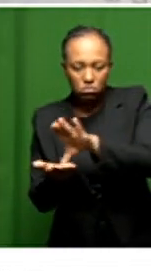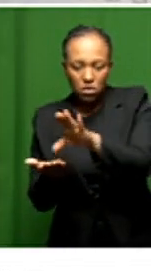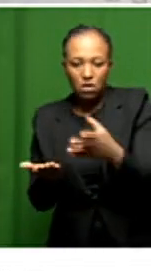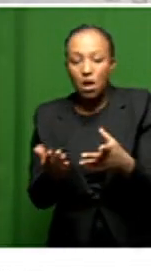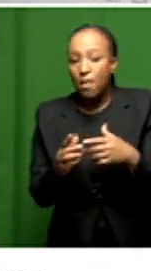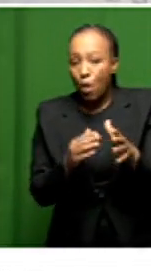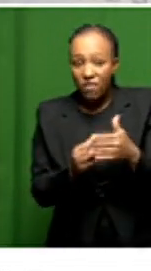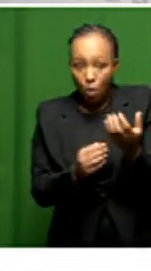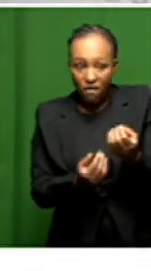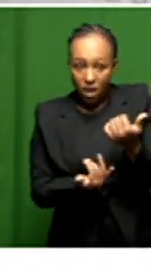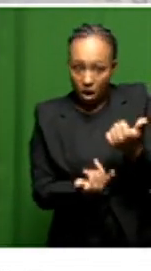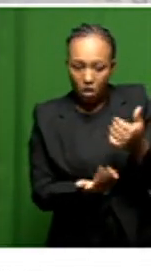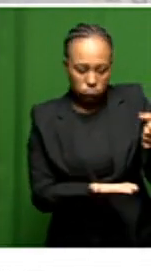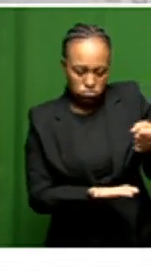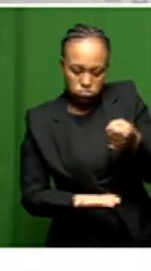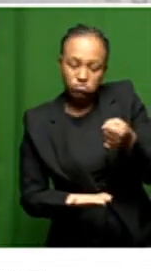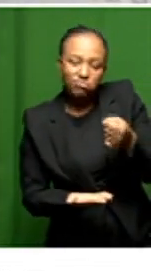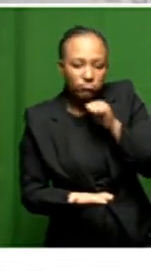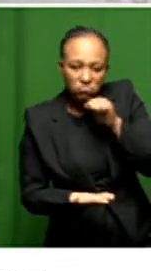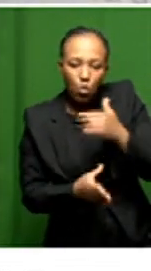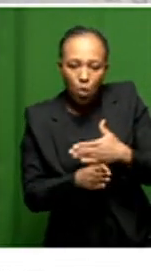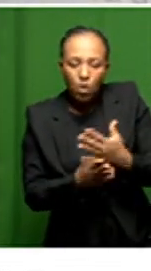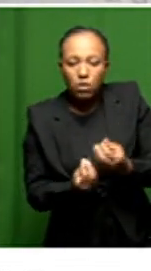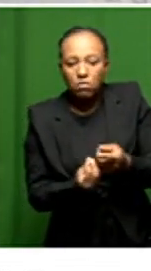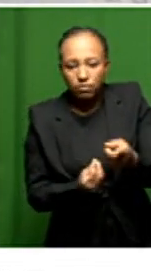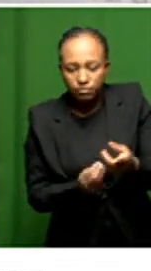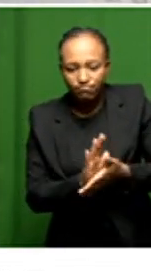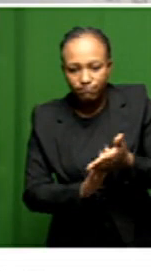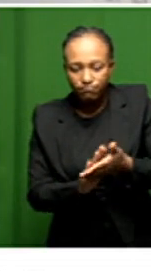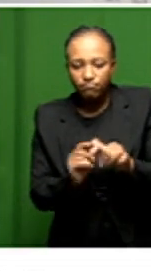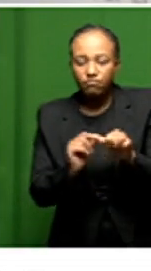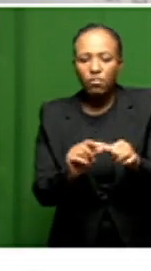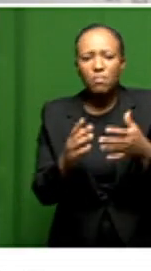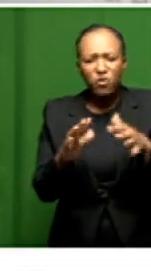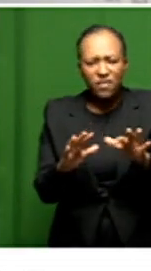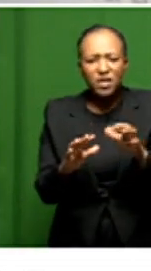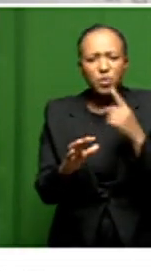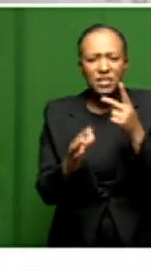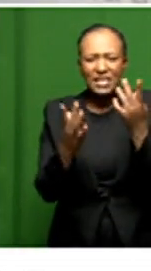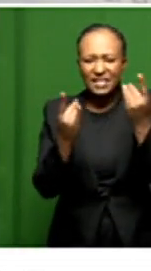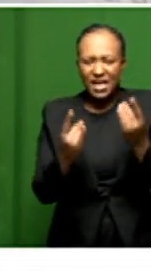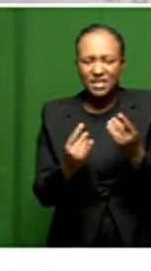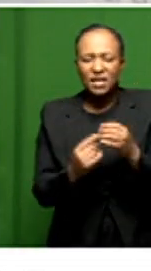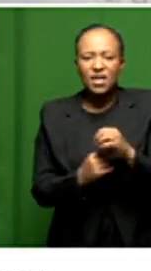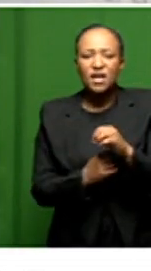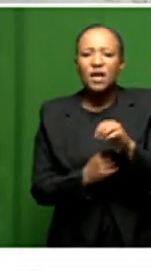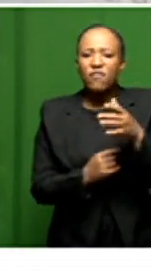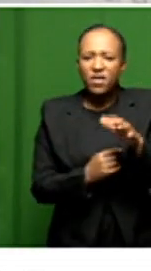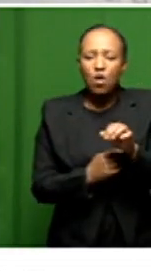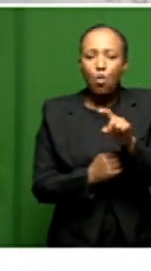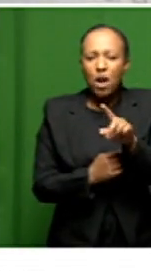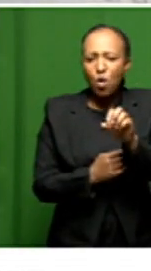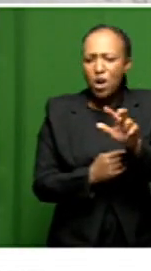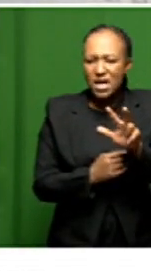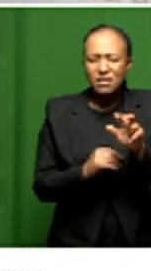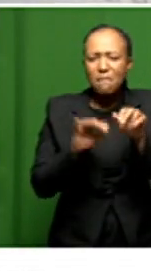with what we've got, and the reality is, as we see from the stats, another 108 people died of COVID-19 in